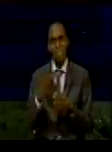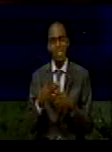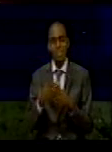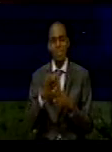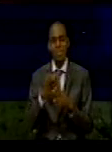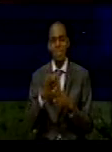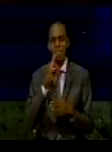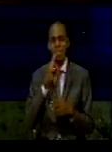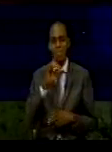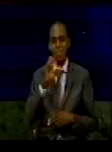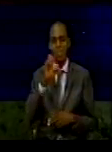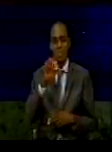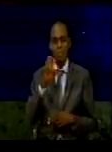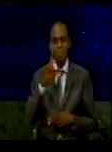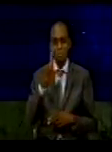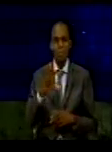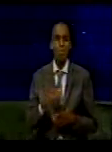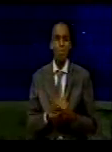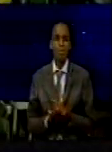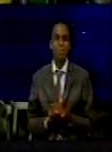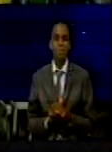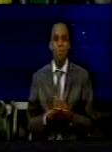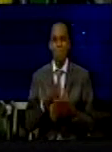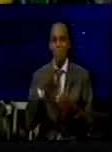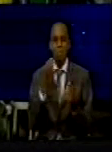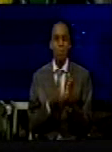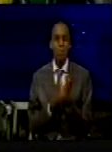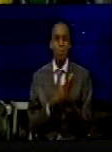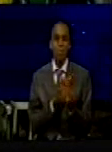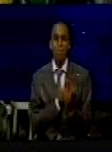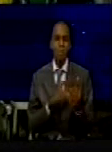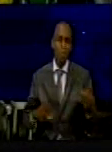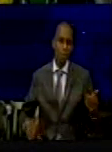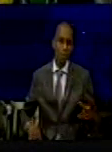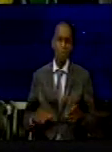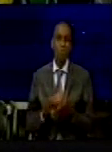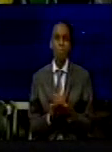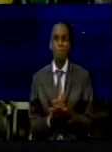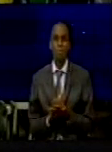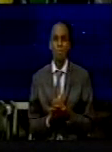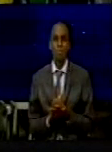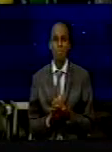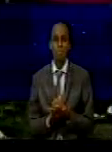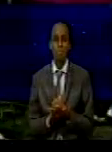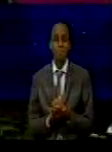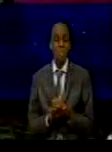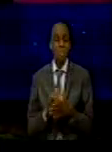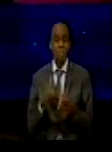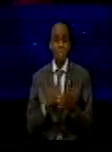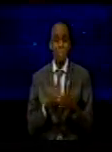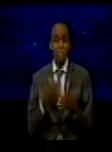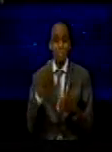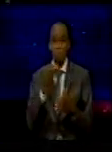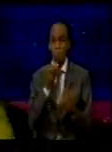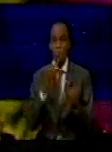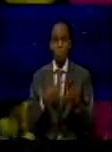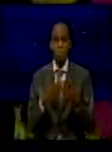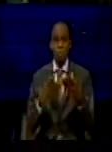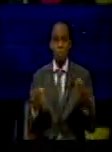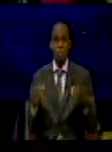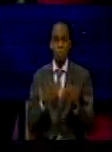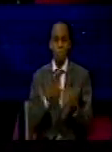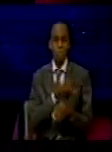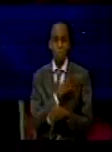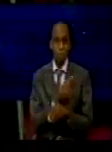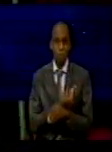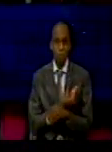the Lord. Amen. I'm from Carolina. Praise the Lord. This couldn't be done in the hospital. The traditional people fail,